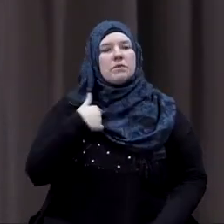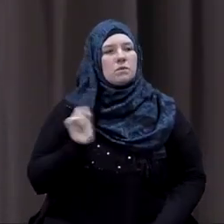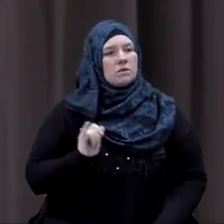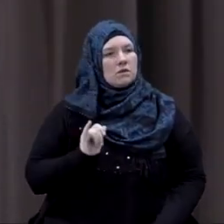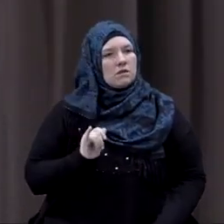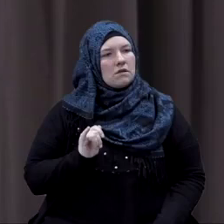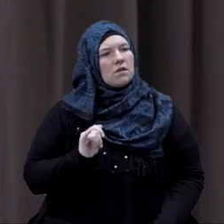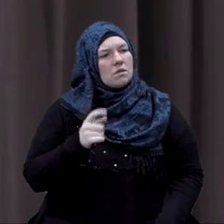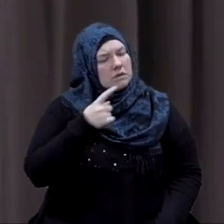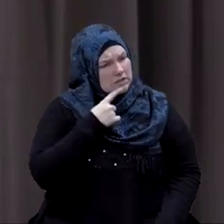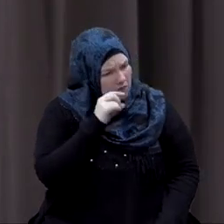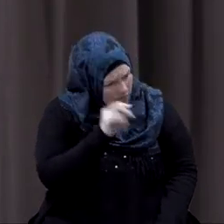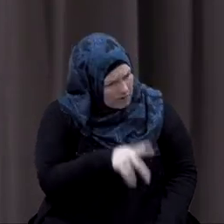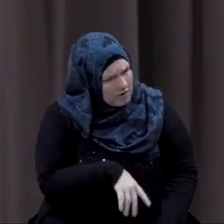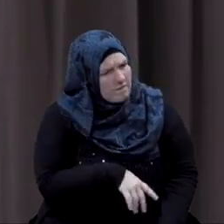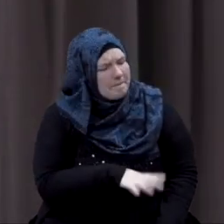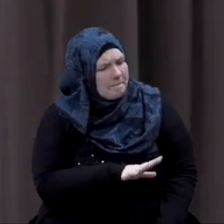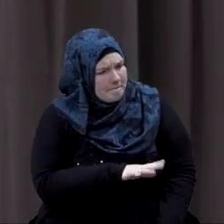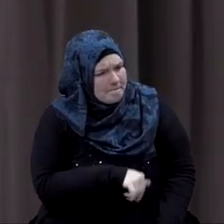And we say yes,